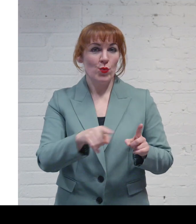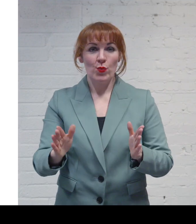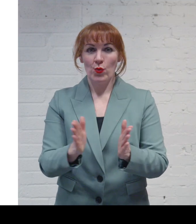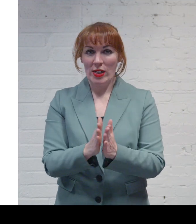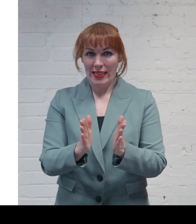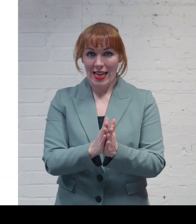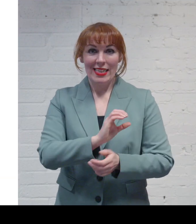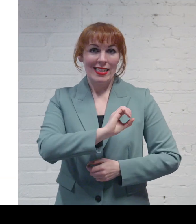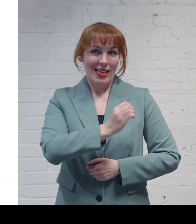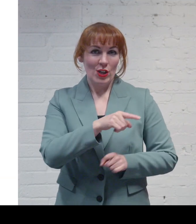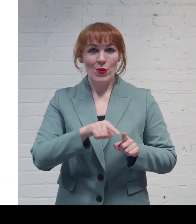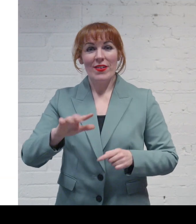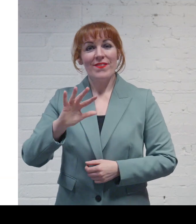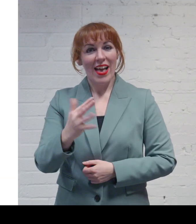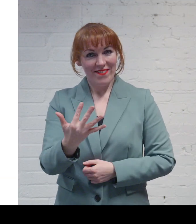p.m.